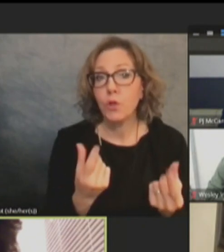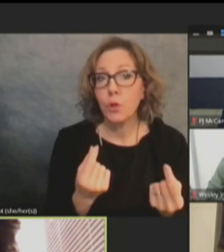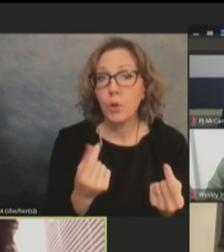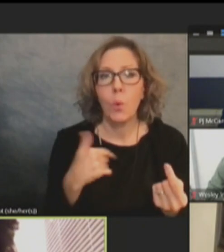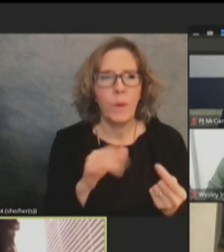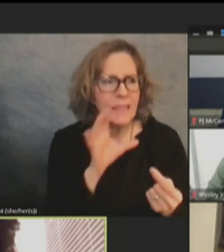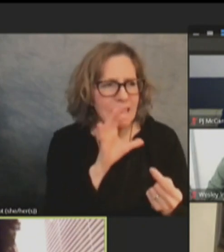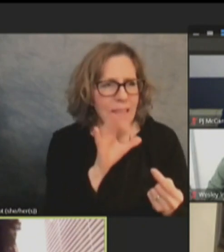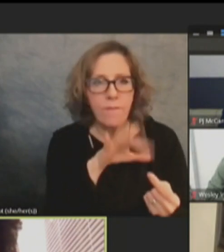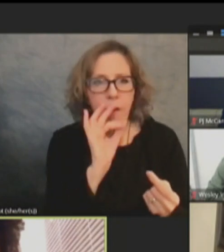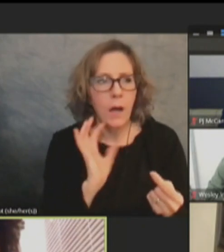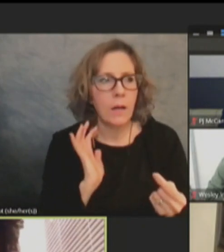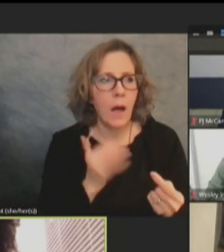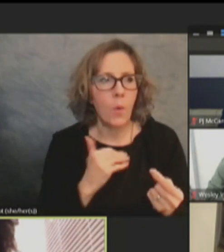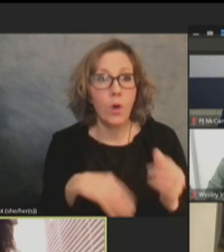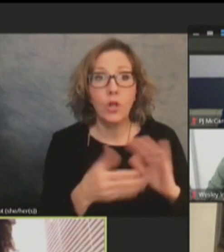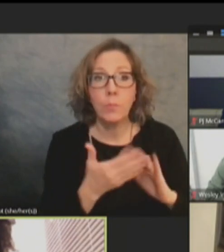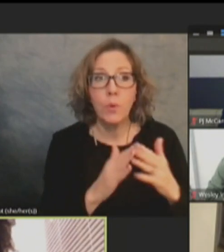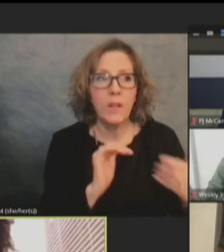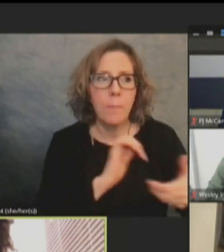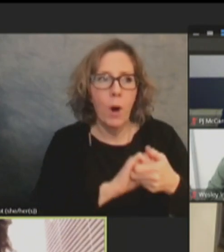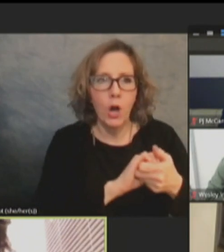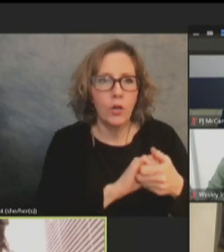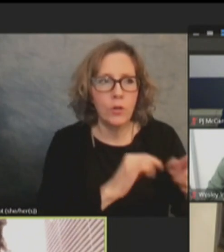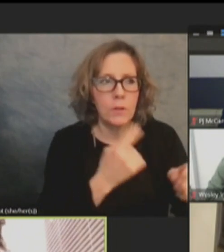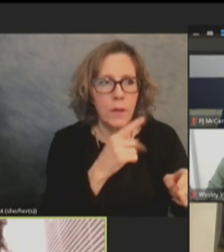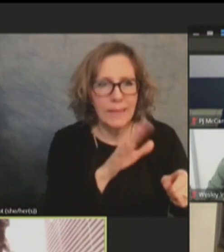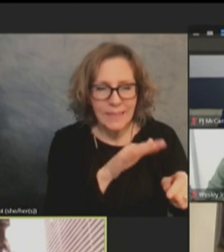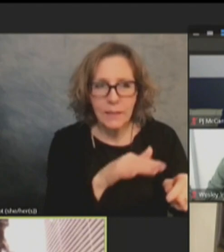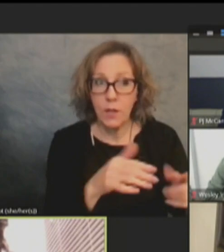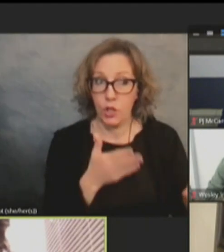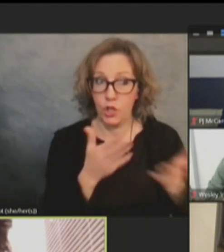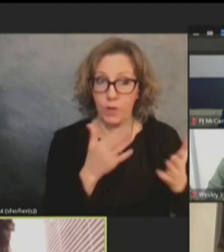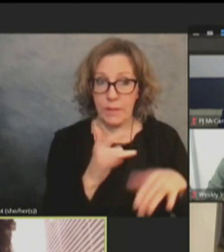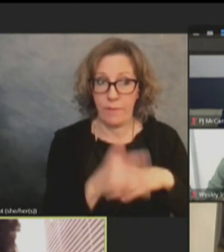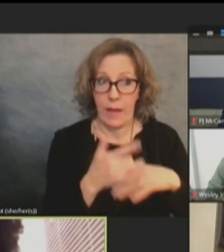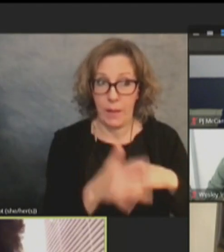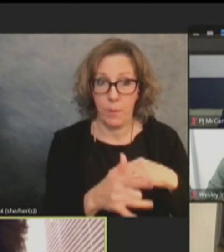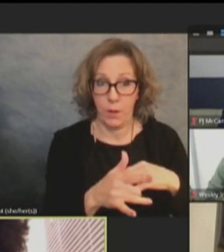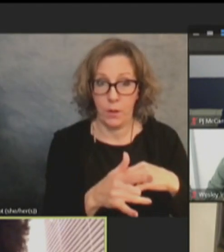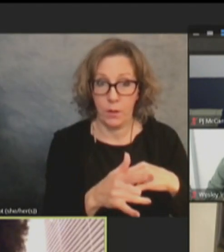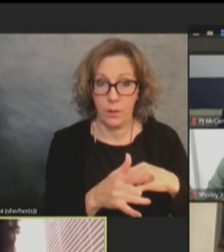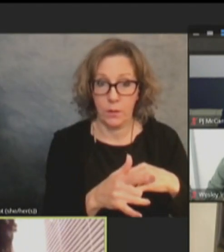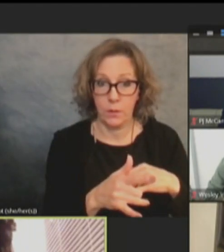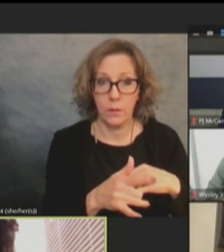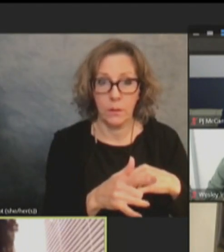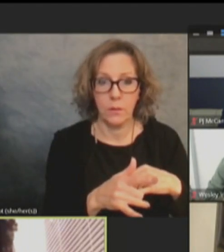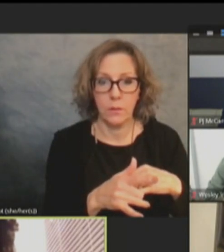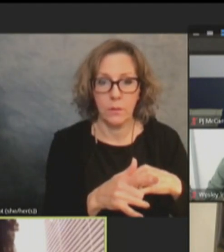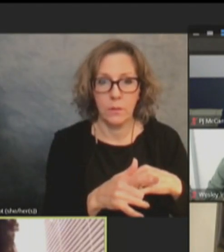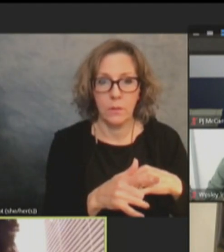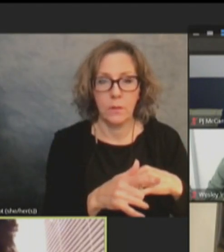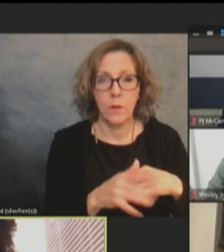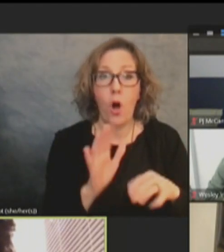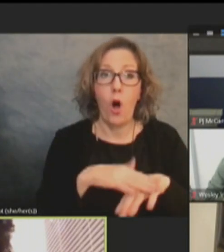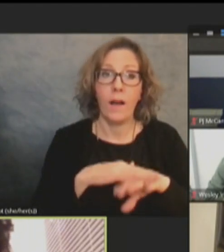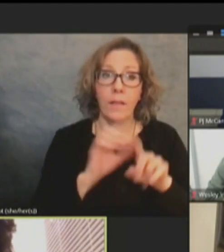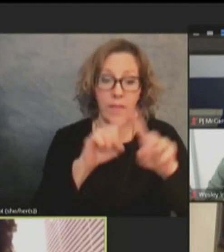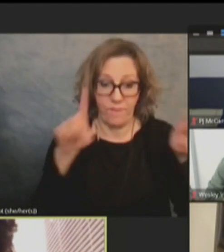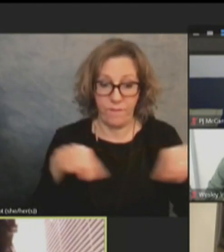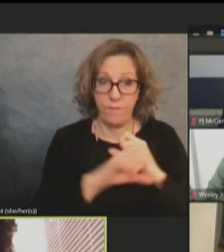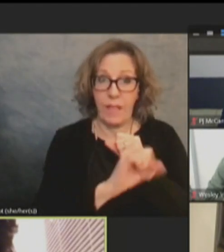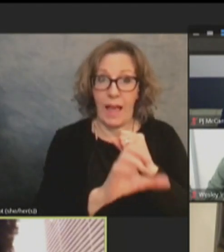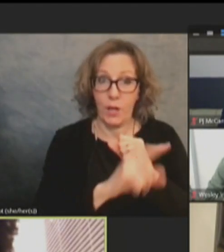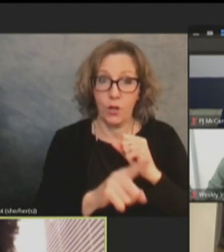and we've also let them know about services being available in LCA. And I think on our flyer, even